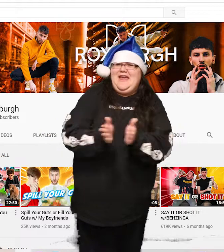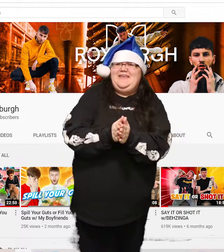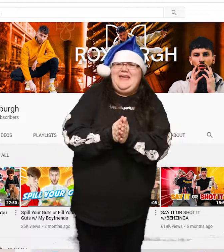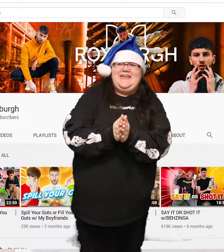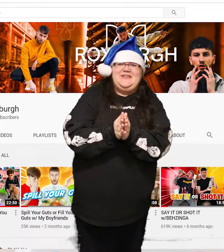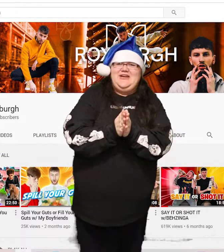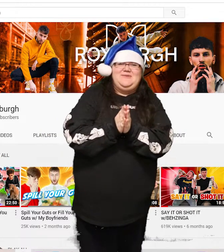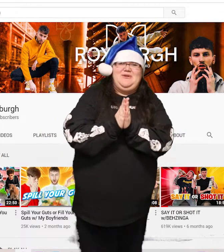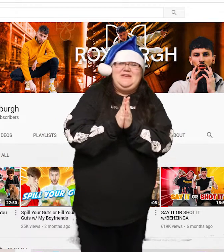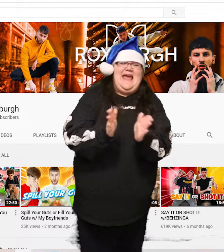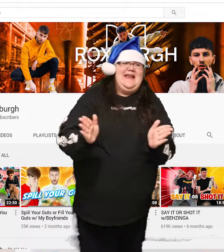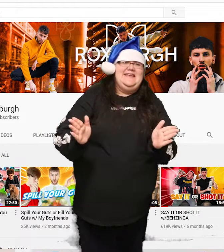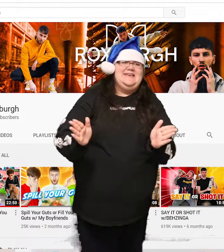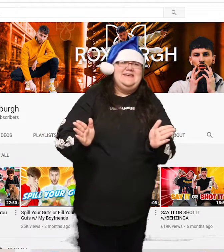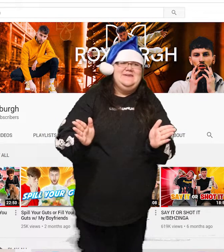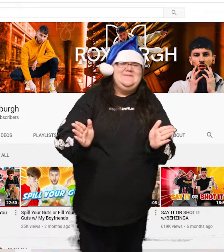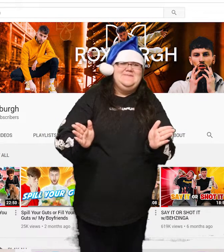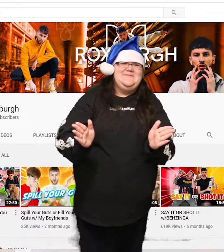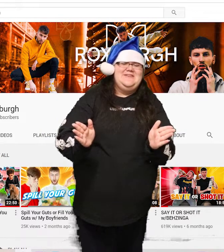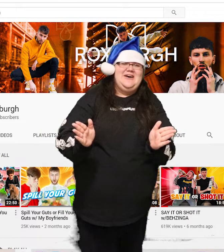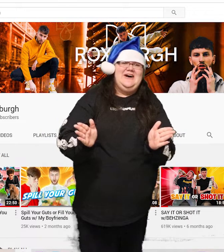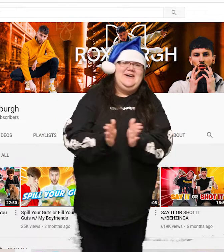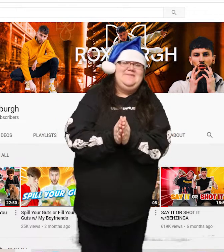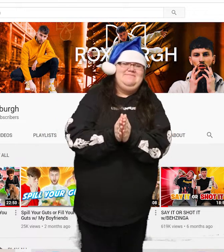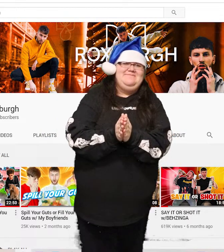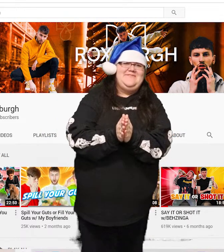everyone's sake that you just pretended